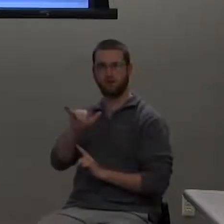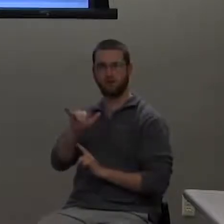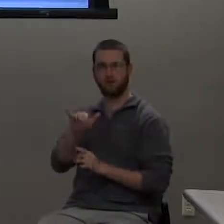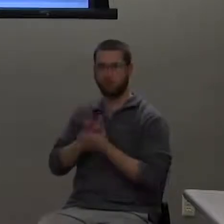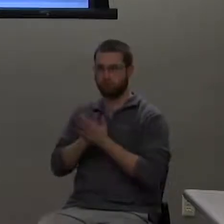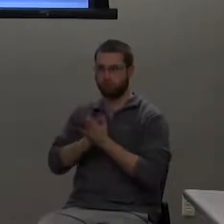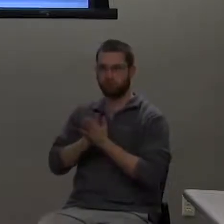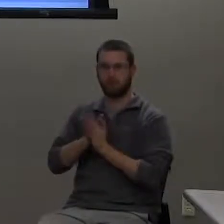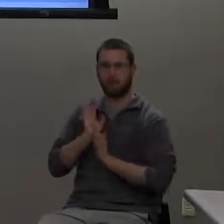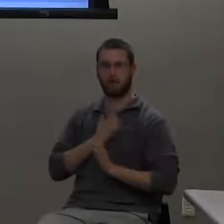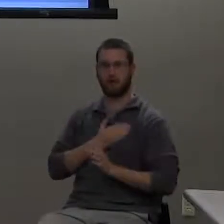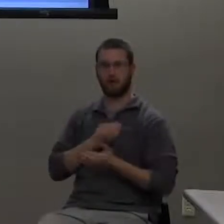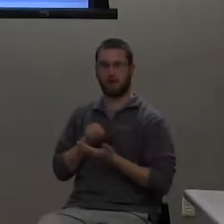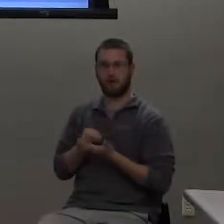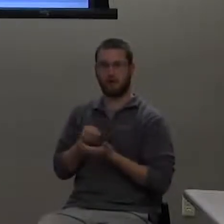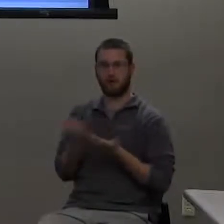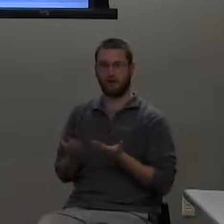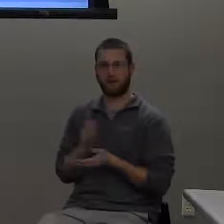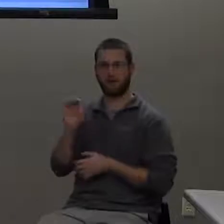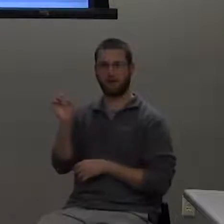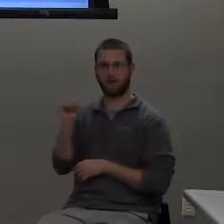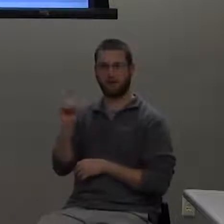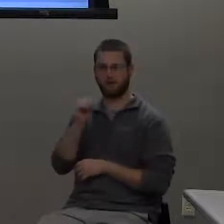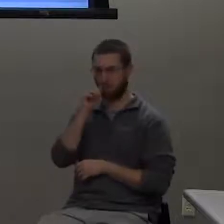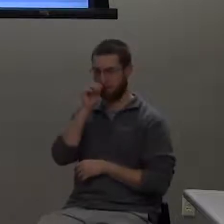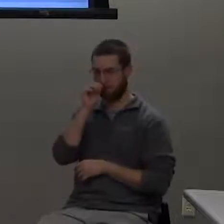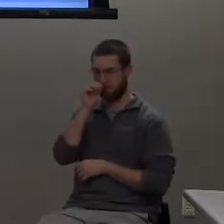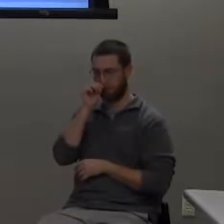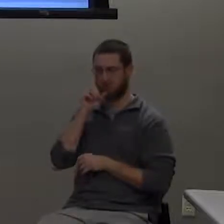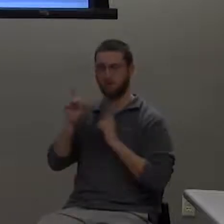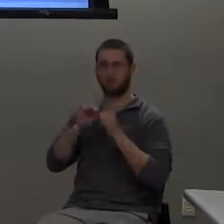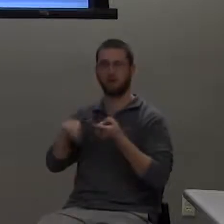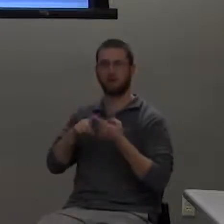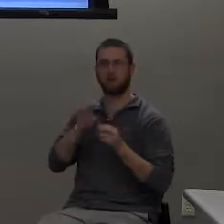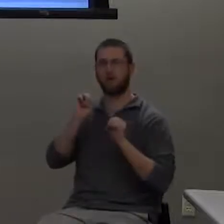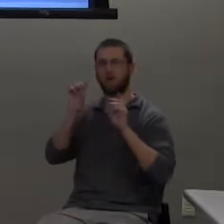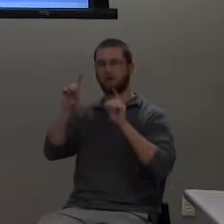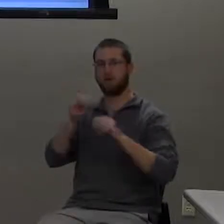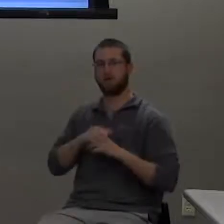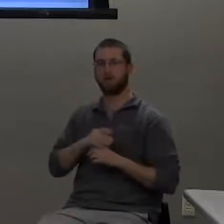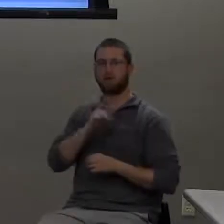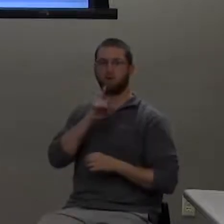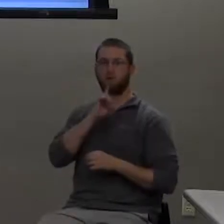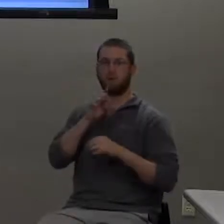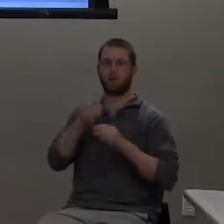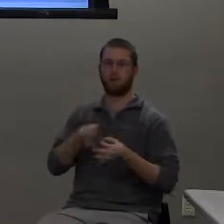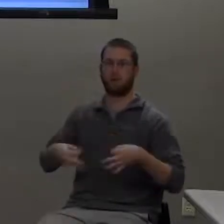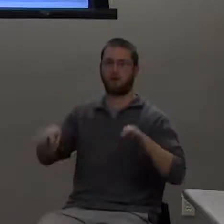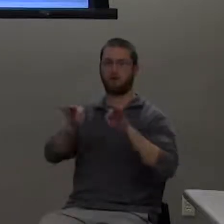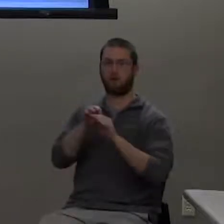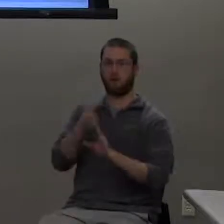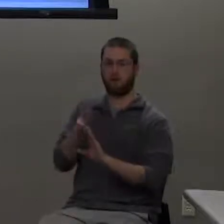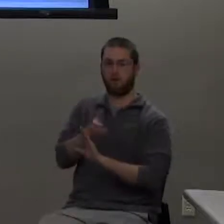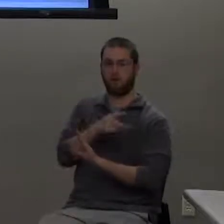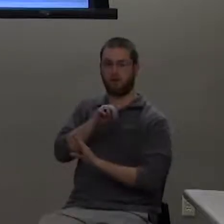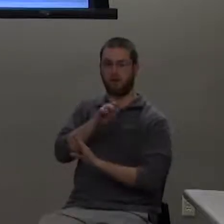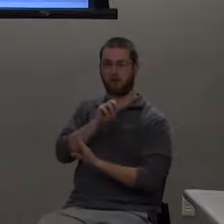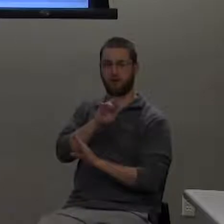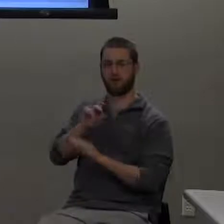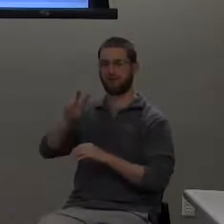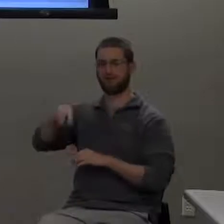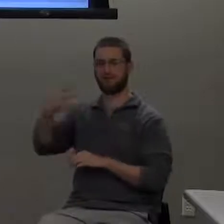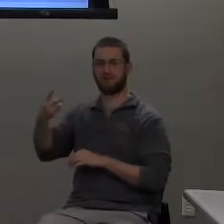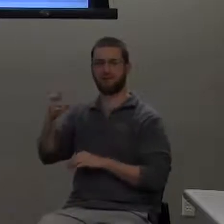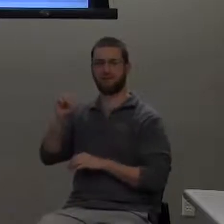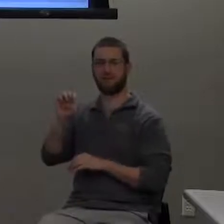driving our economy here in the community. And when you talk about education, it's very, very important, particularly primary and secondary education, because that's where we